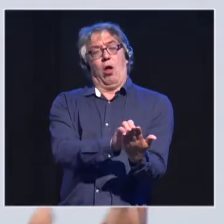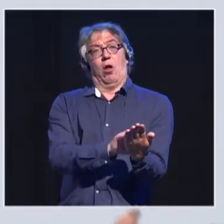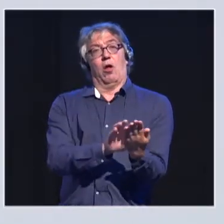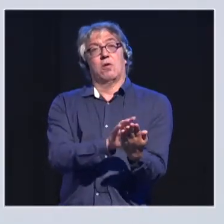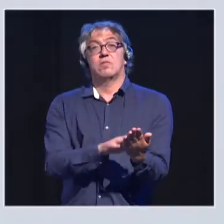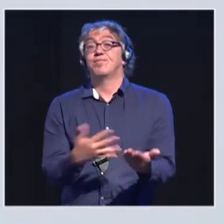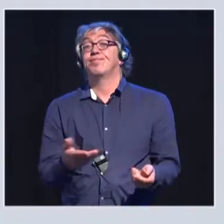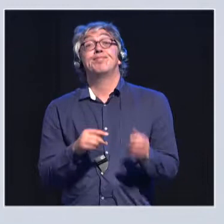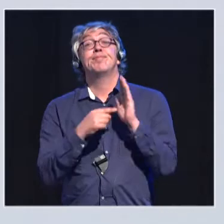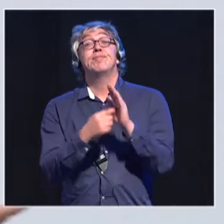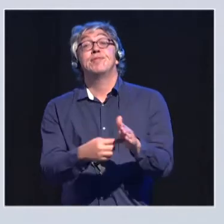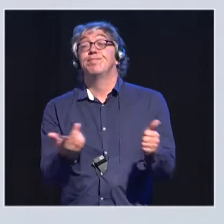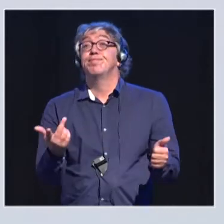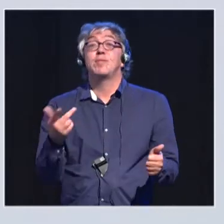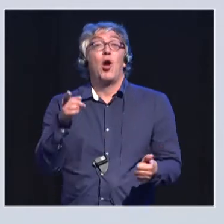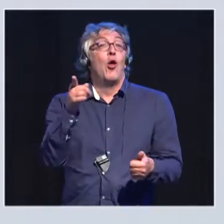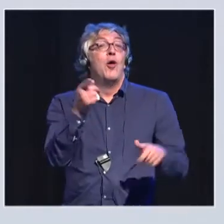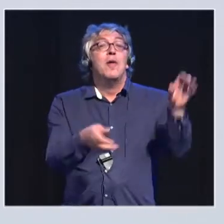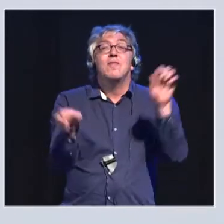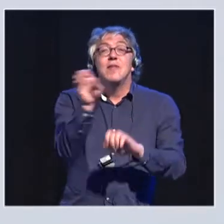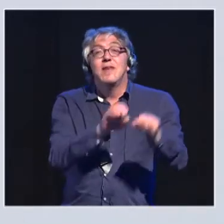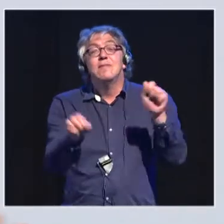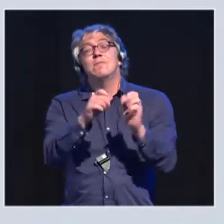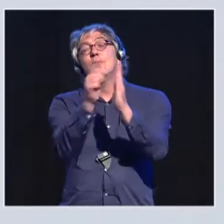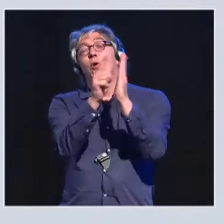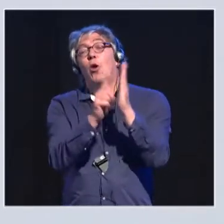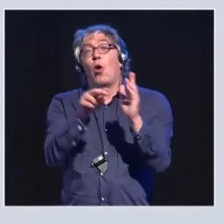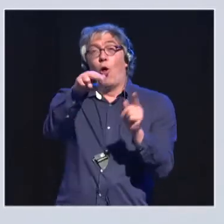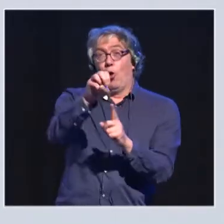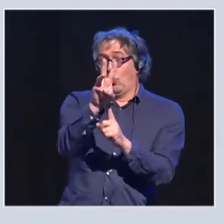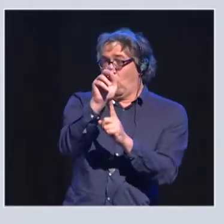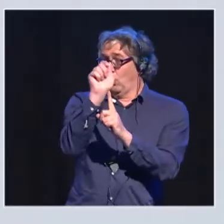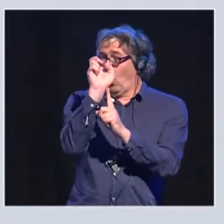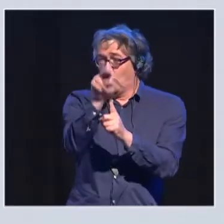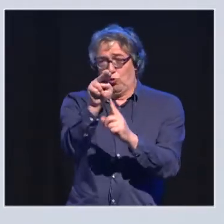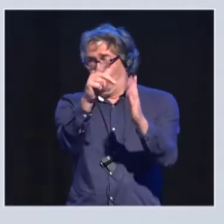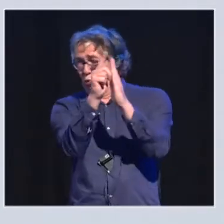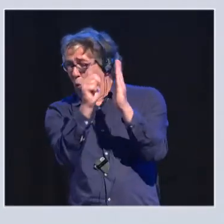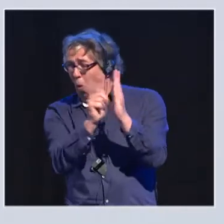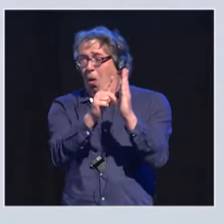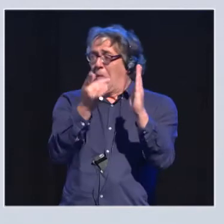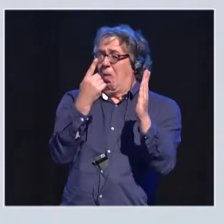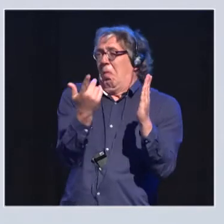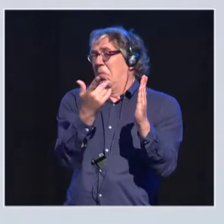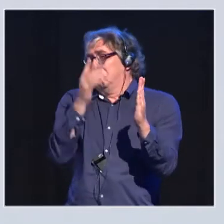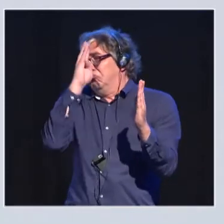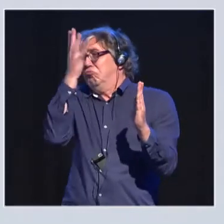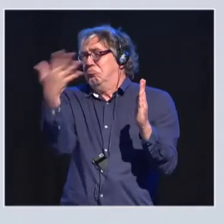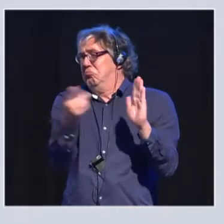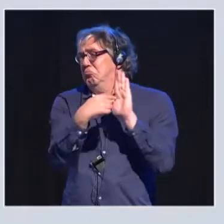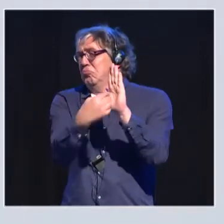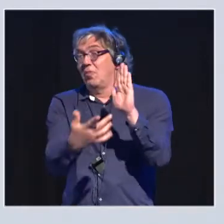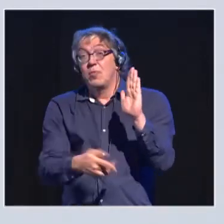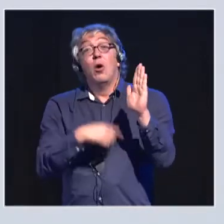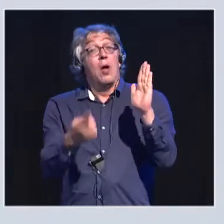Newton's law or an Archimedes principle, series connection or anything, and you practicalize